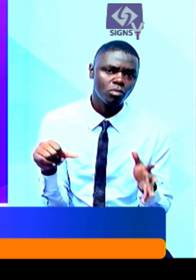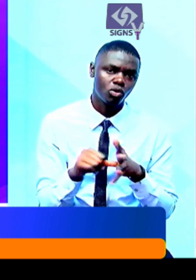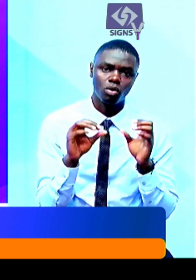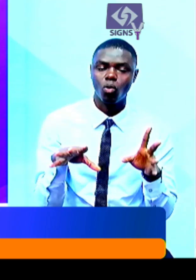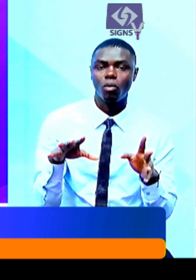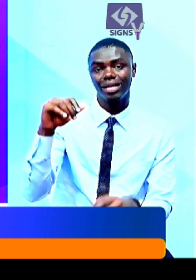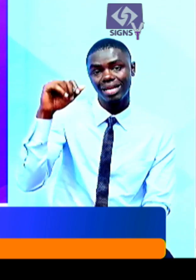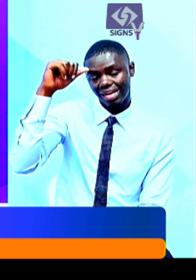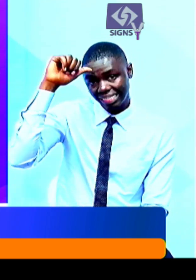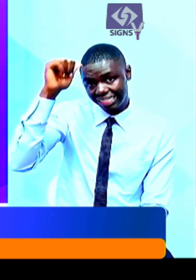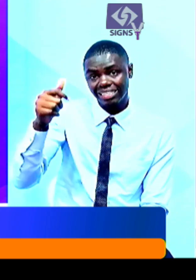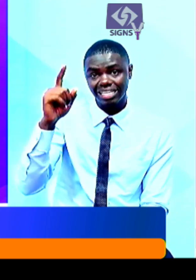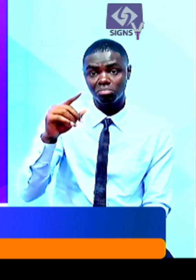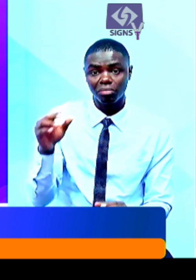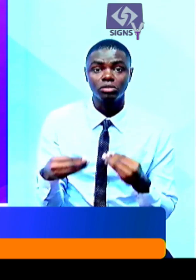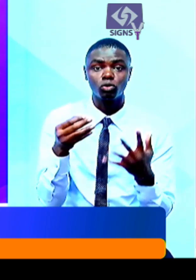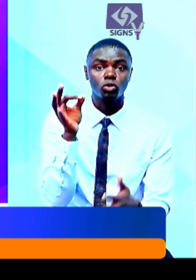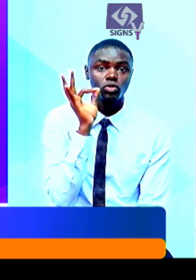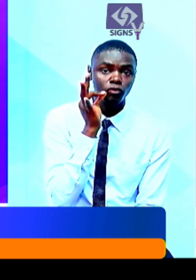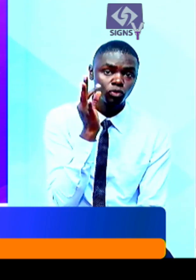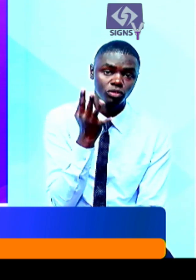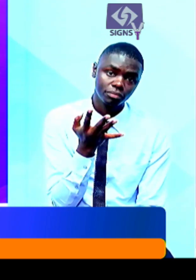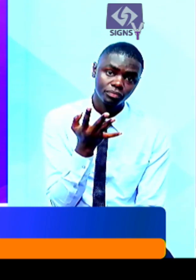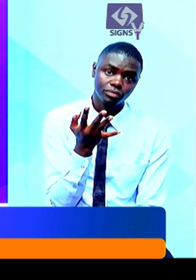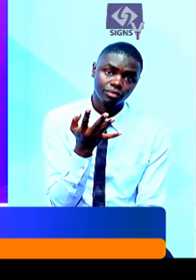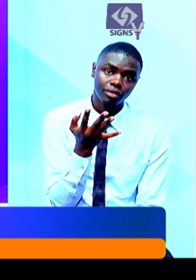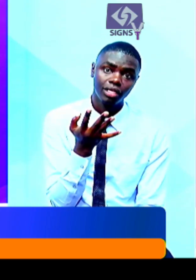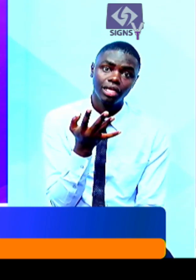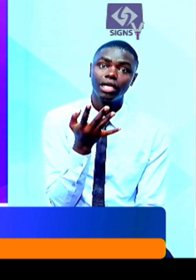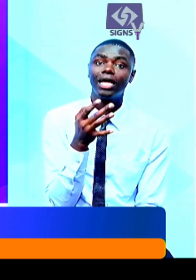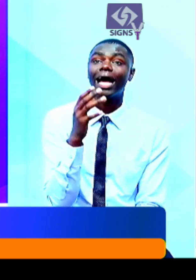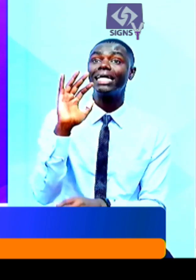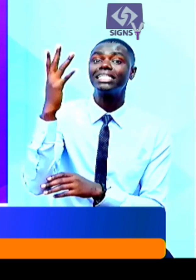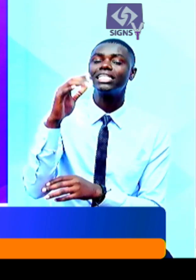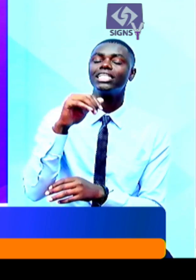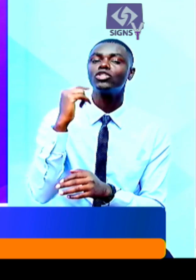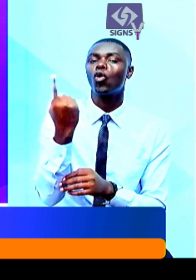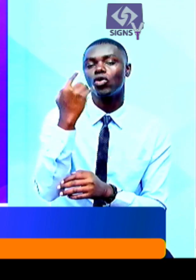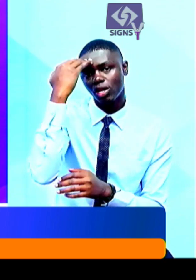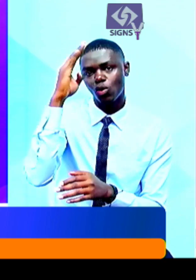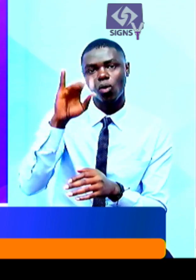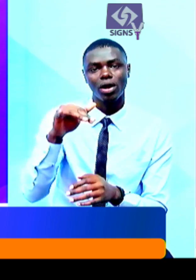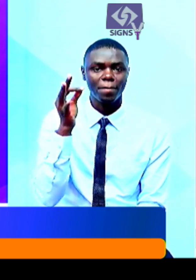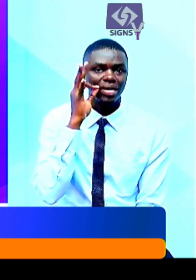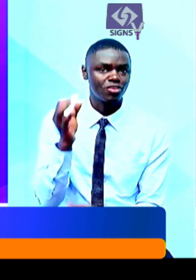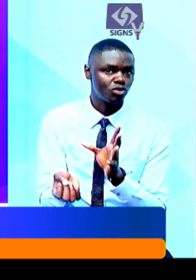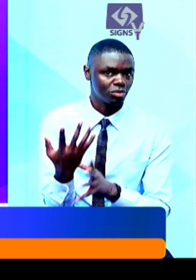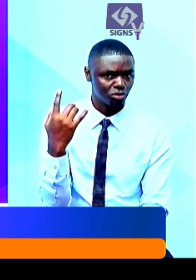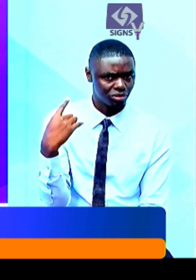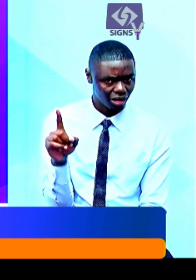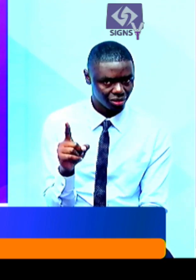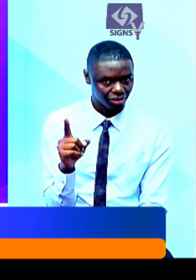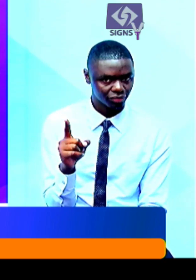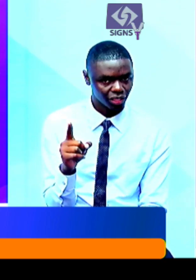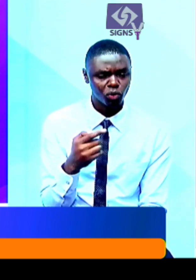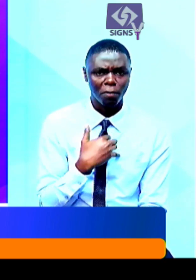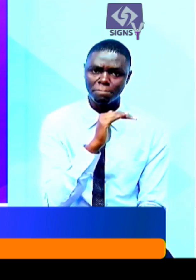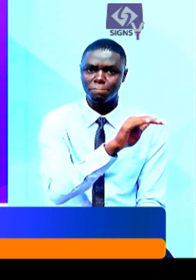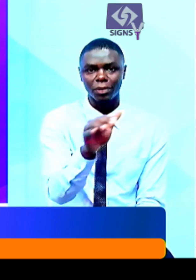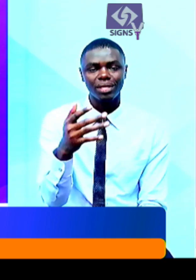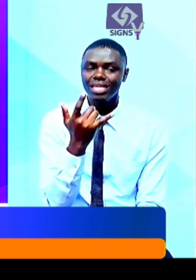must produce a fruit. A tree is only known by the fruit it produces. So I'm asking